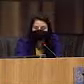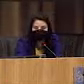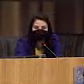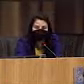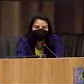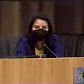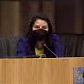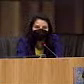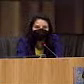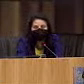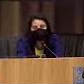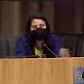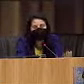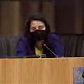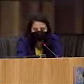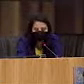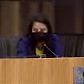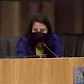condition,